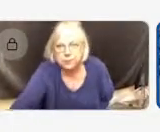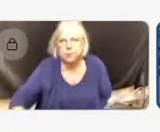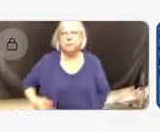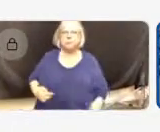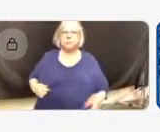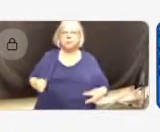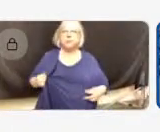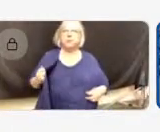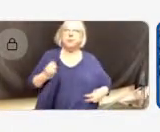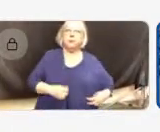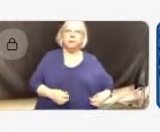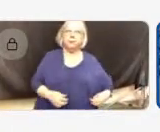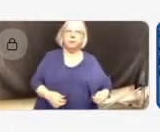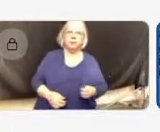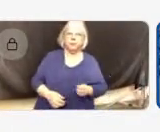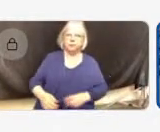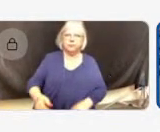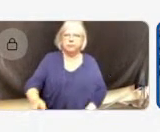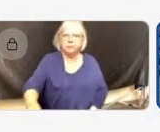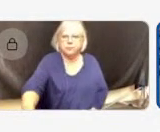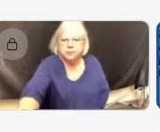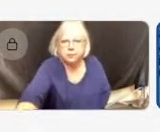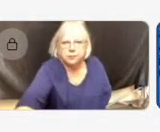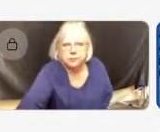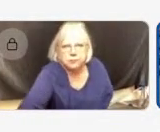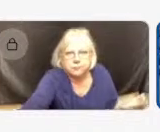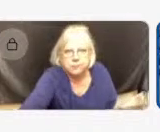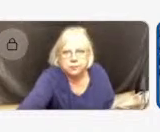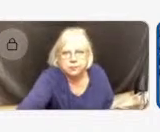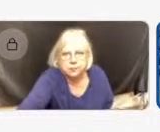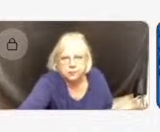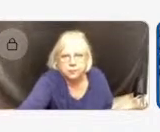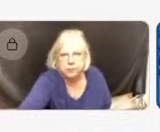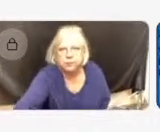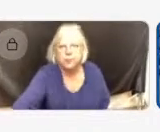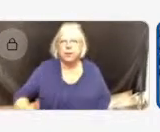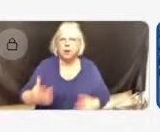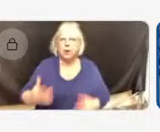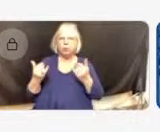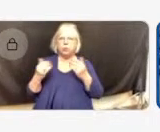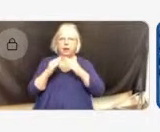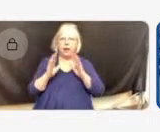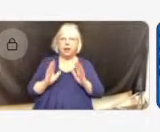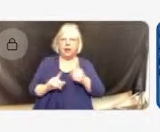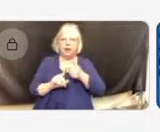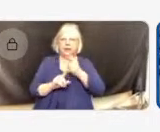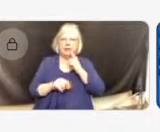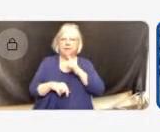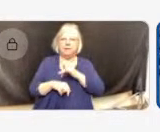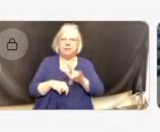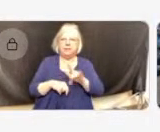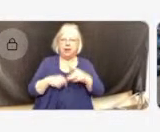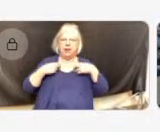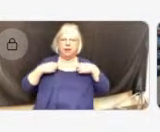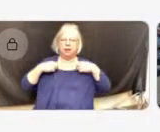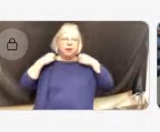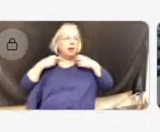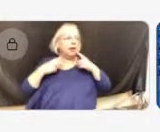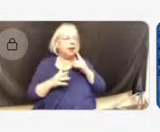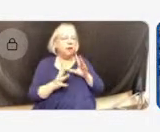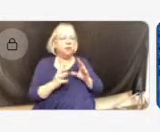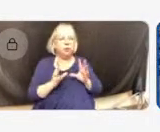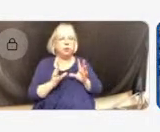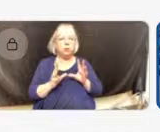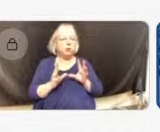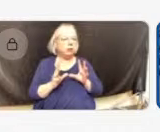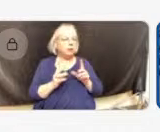Southwest Little Rock community to get feedback and to share your plans with what you're going